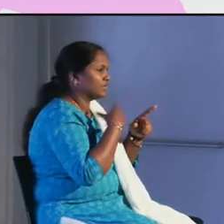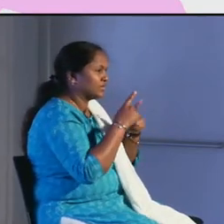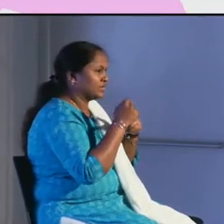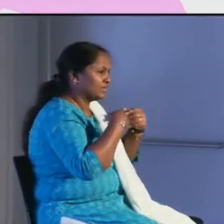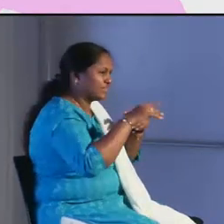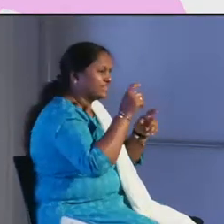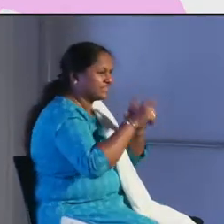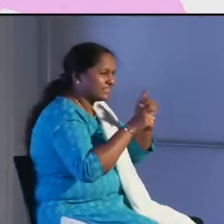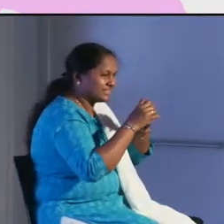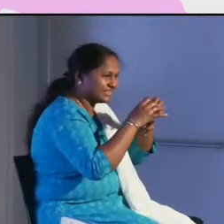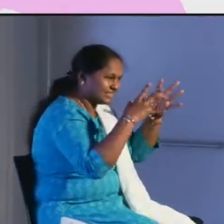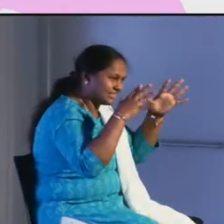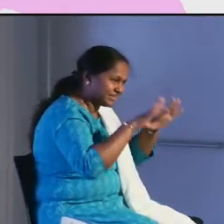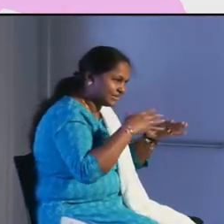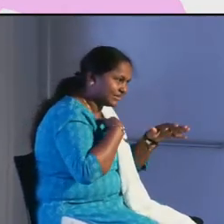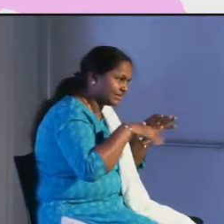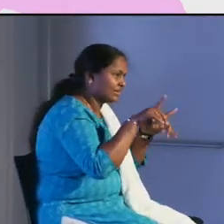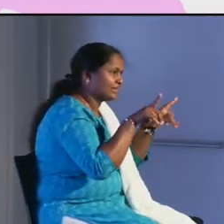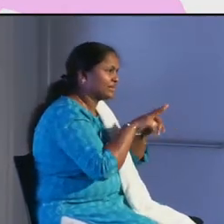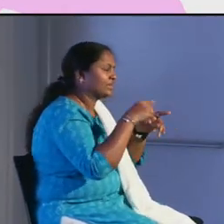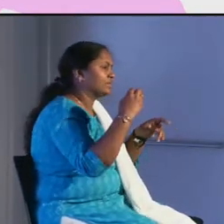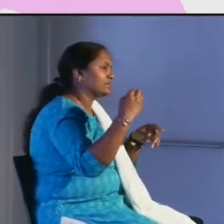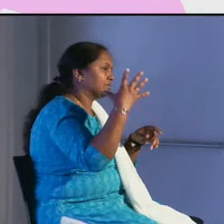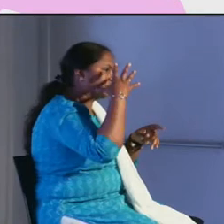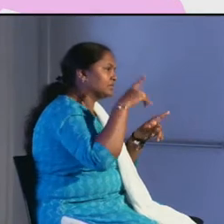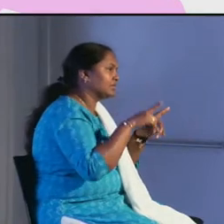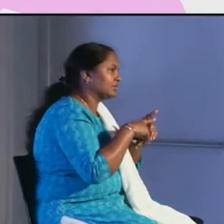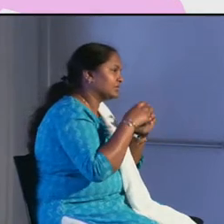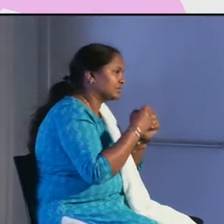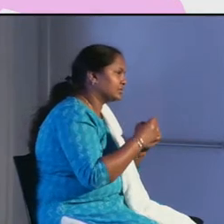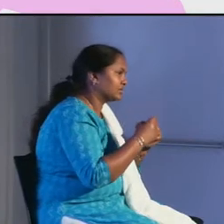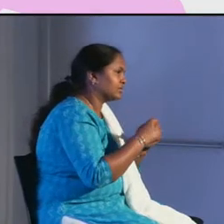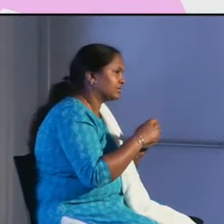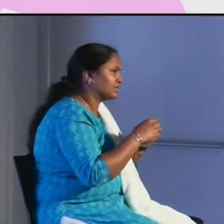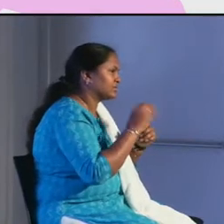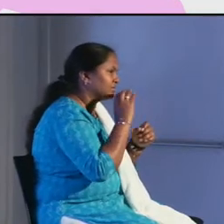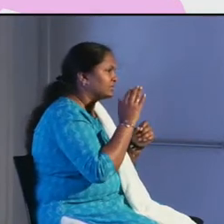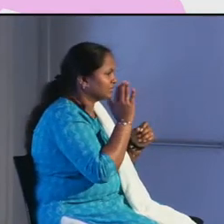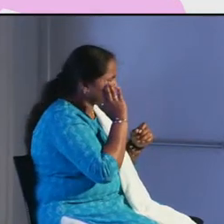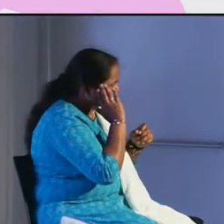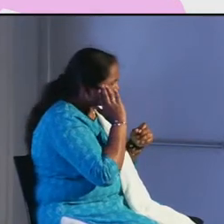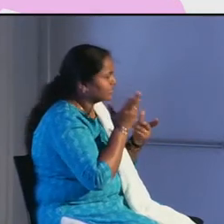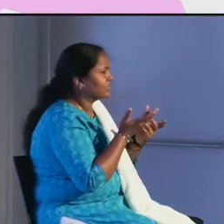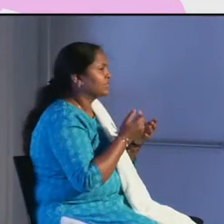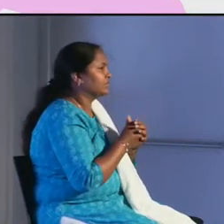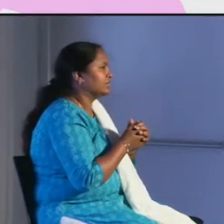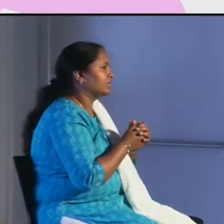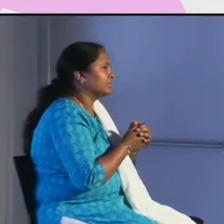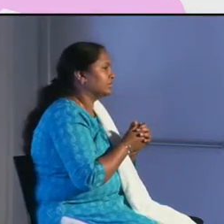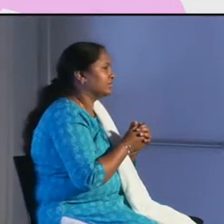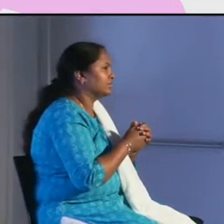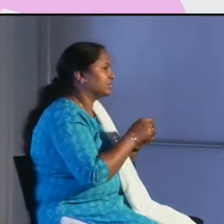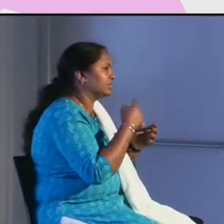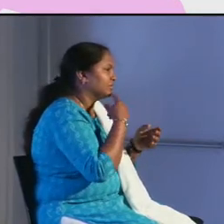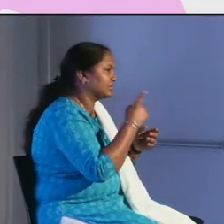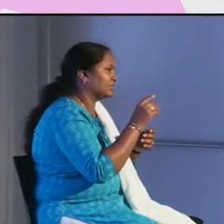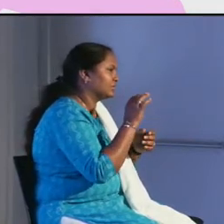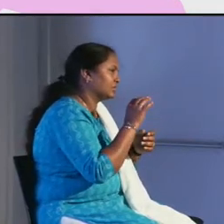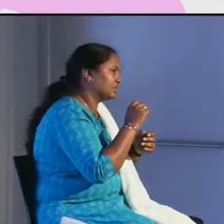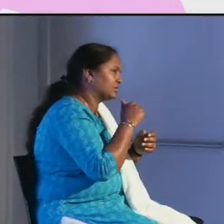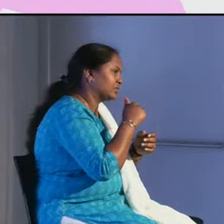Lie in the sun, breathe, or sleep. say